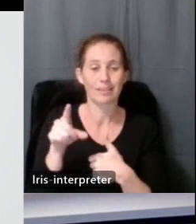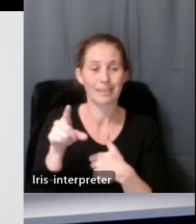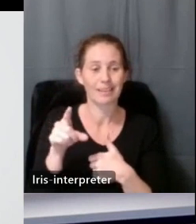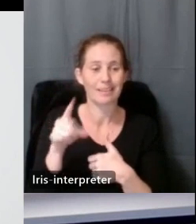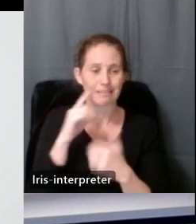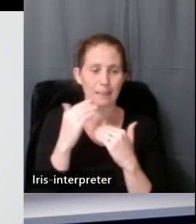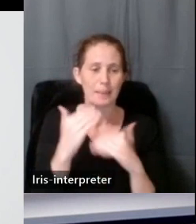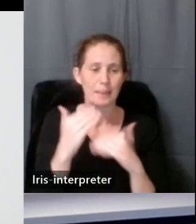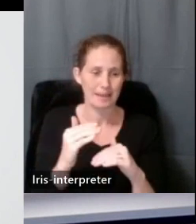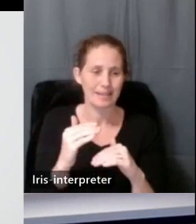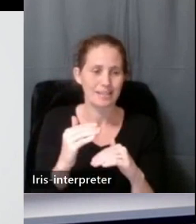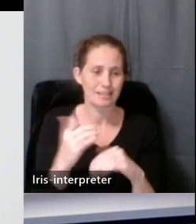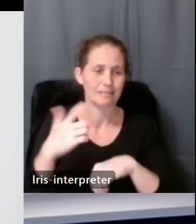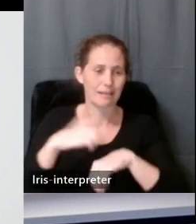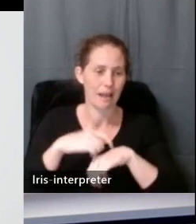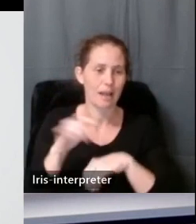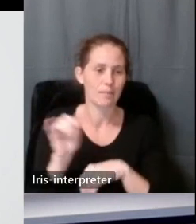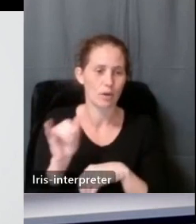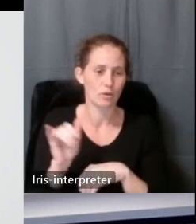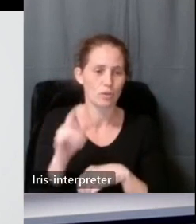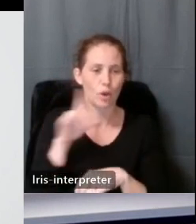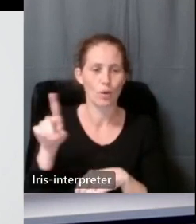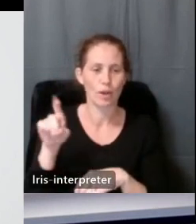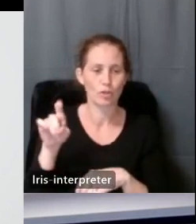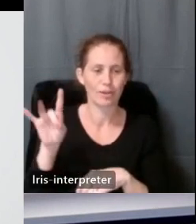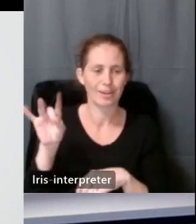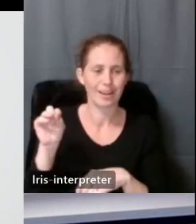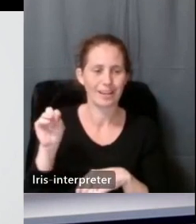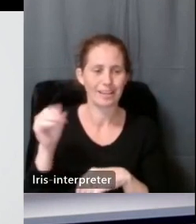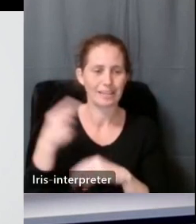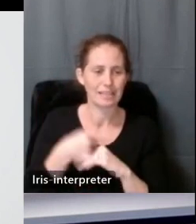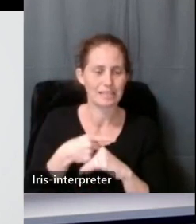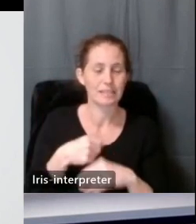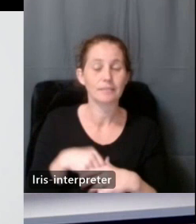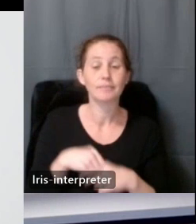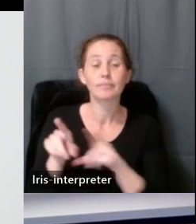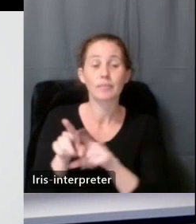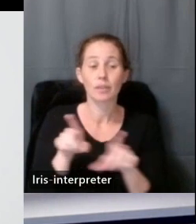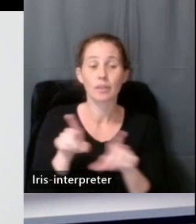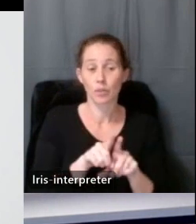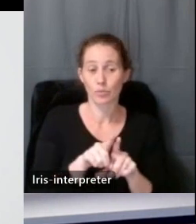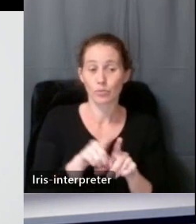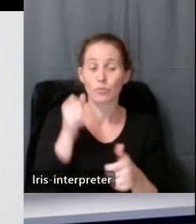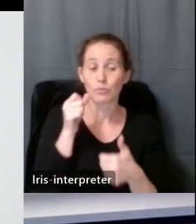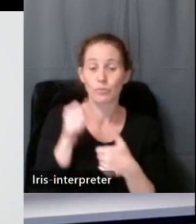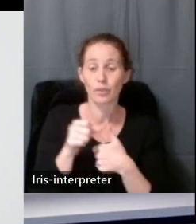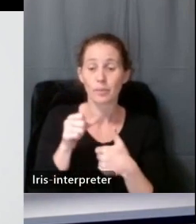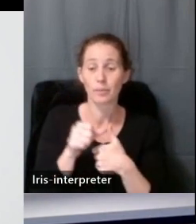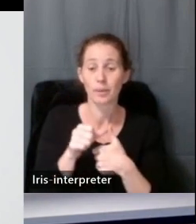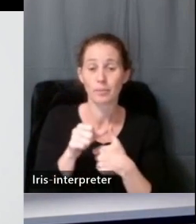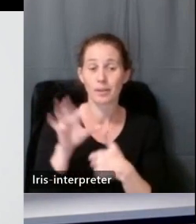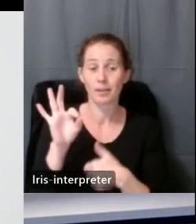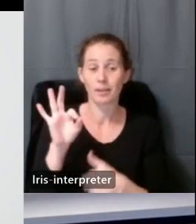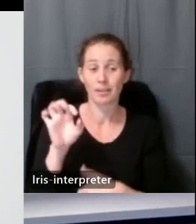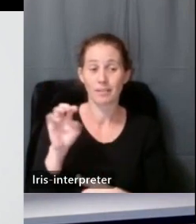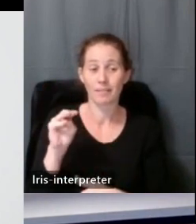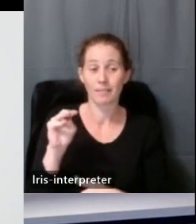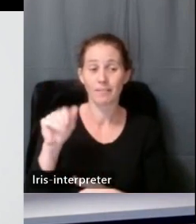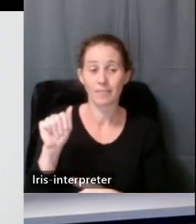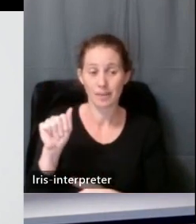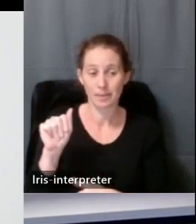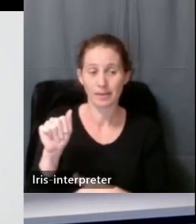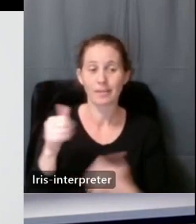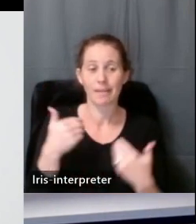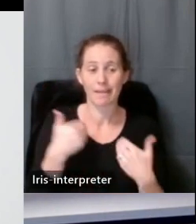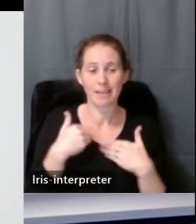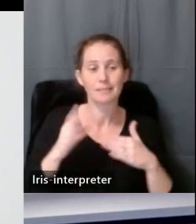of limitation restrictions as well, 180-day. And also, don't forget that FEMA also has a